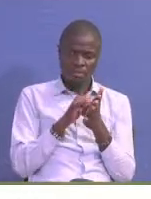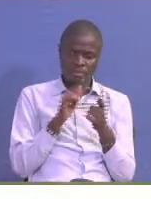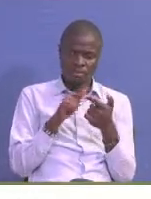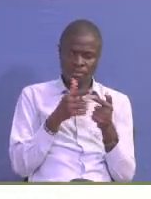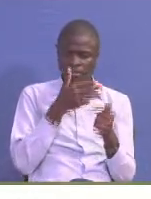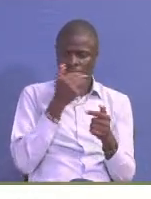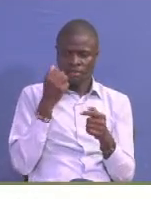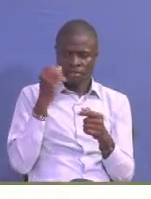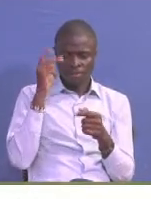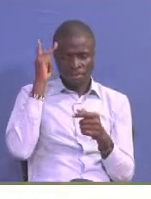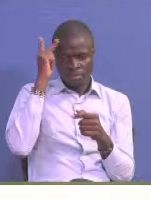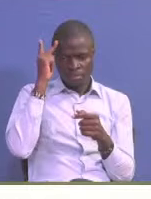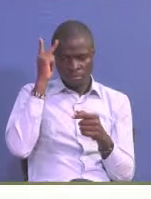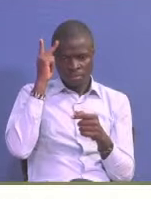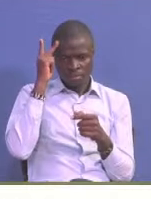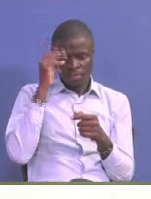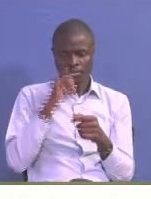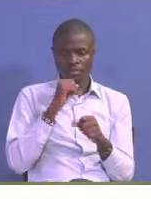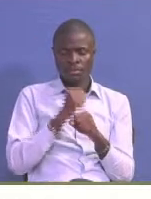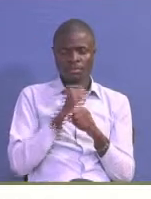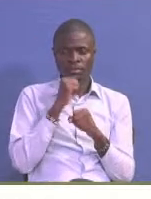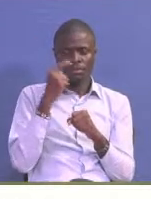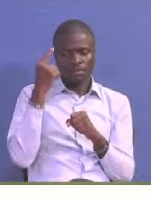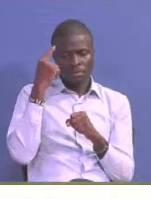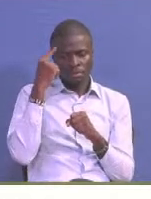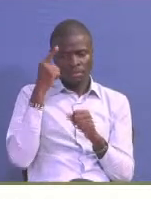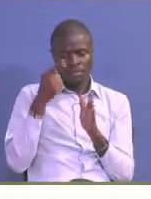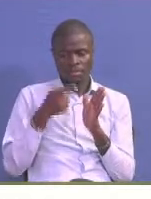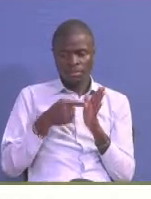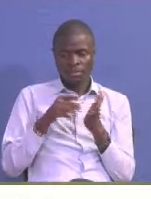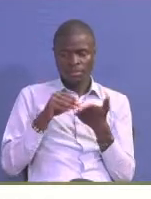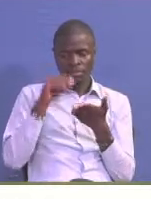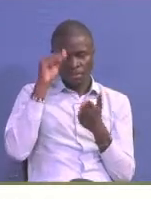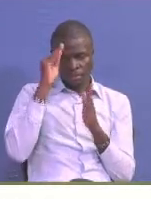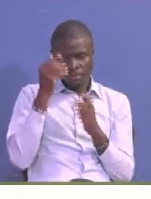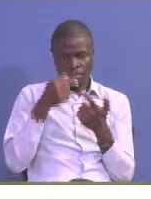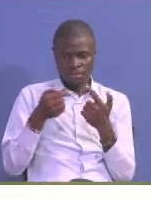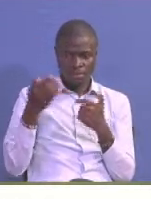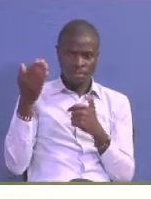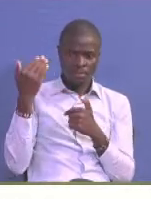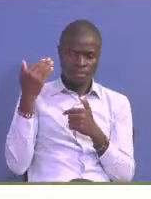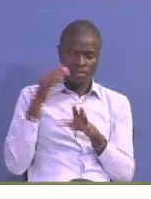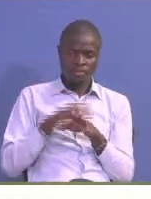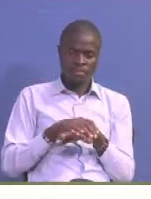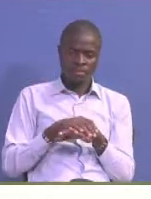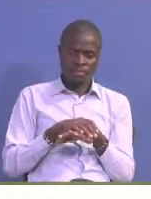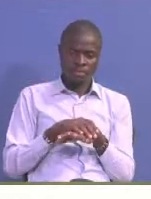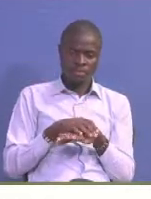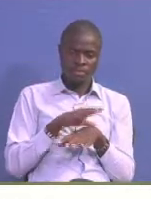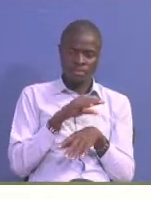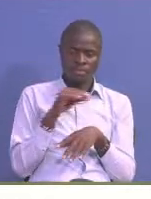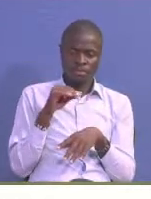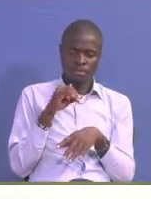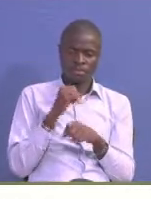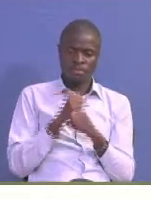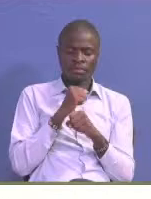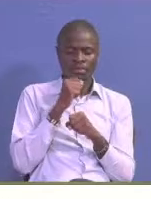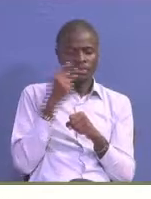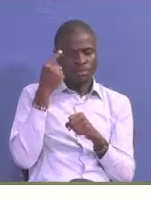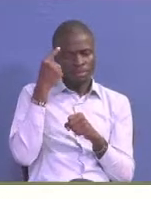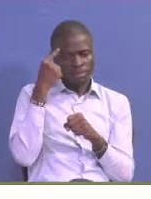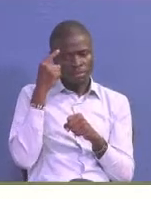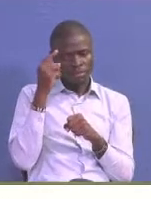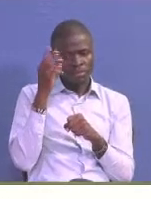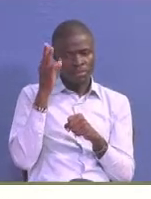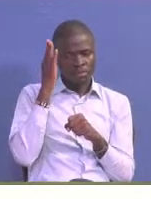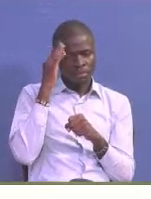my knowledge, I don't think those students came back. And I don't even think we know